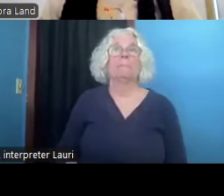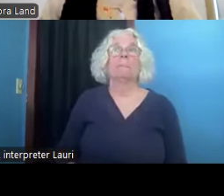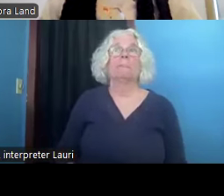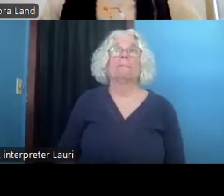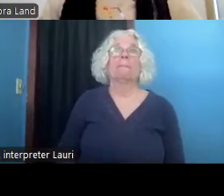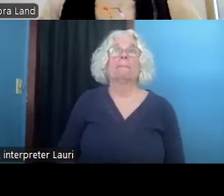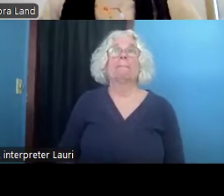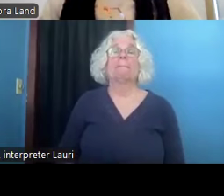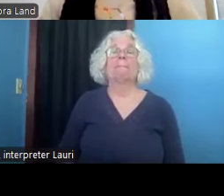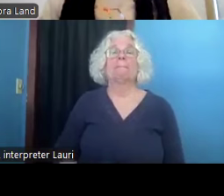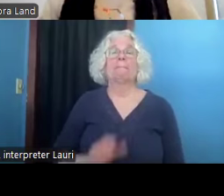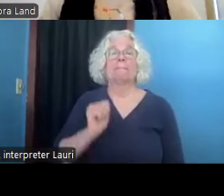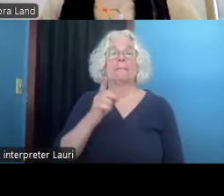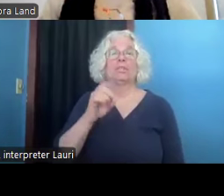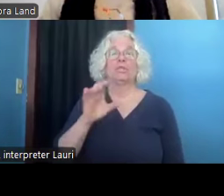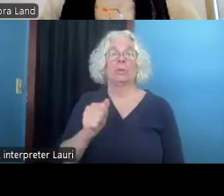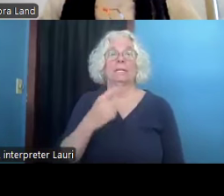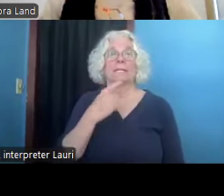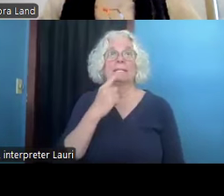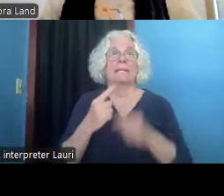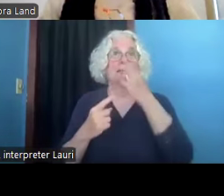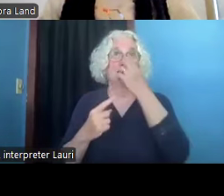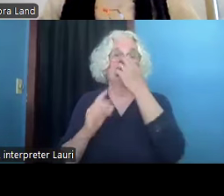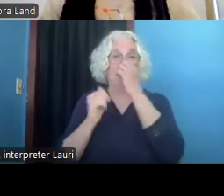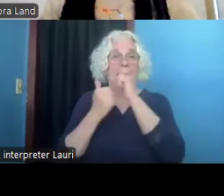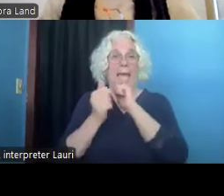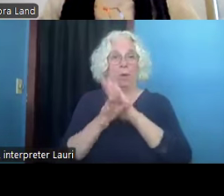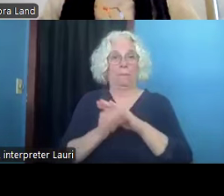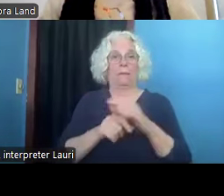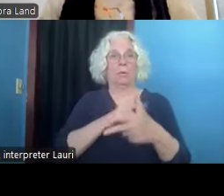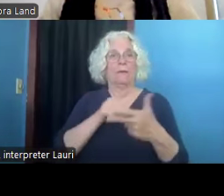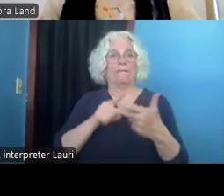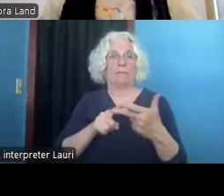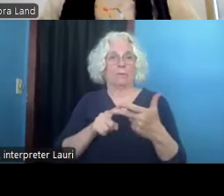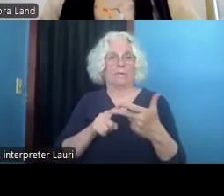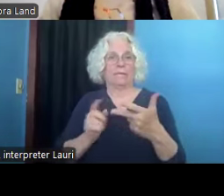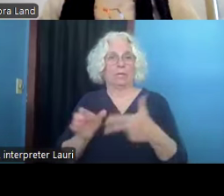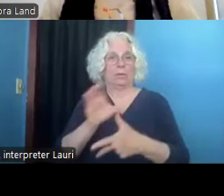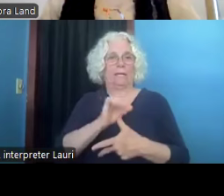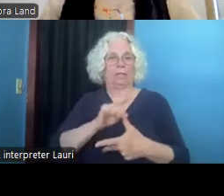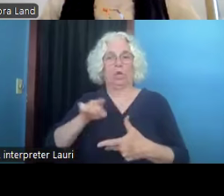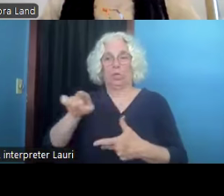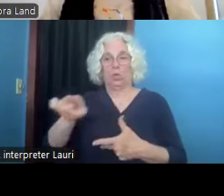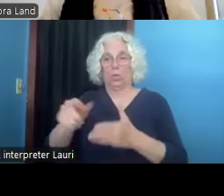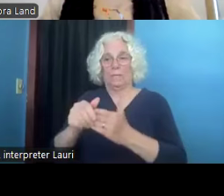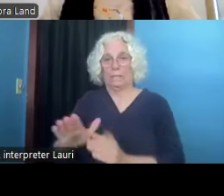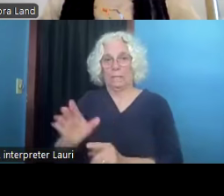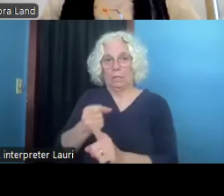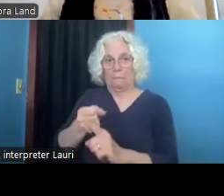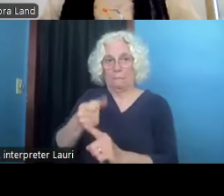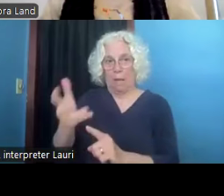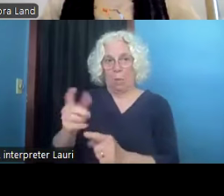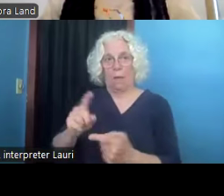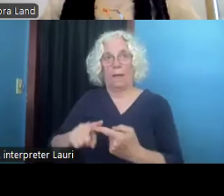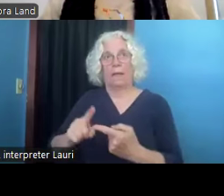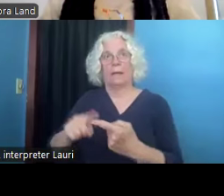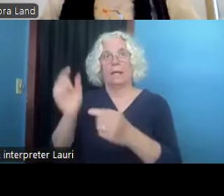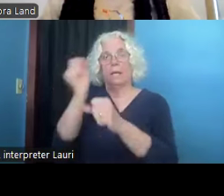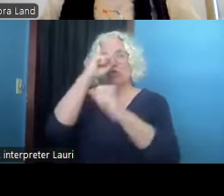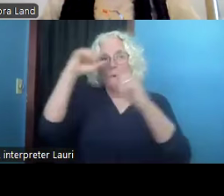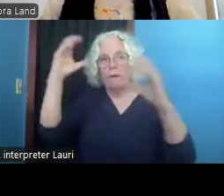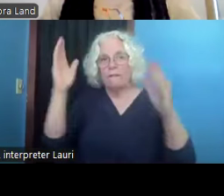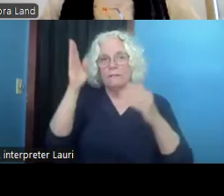So we make selection decisions based on three criteria: your impact as a leader, your vision for growth, and your plan